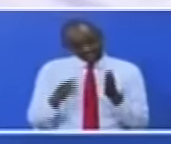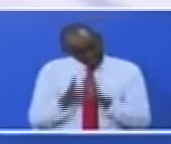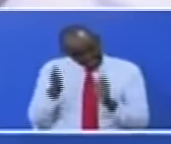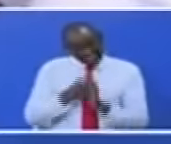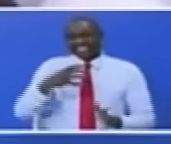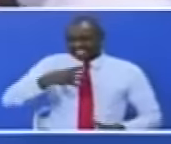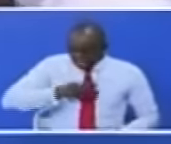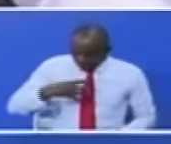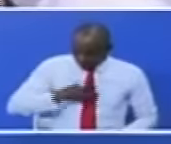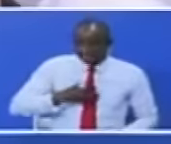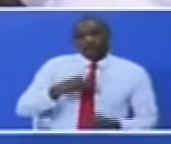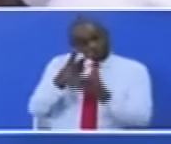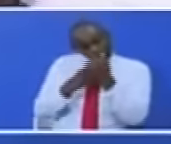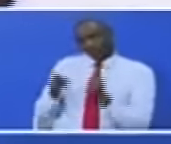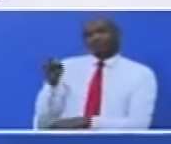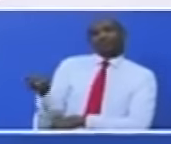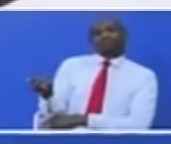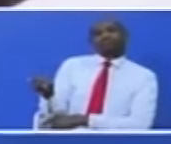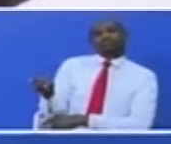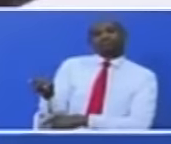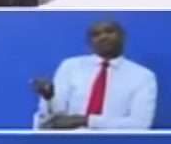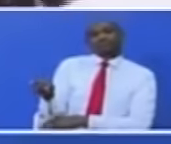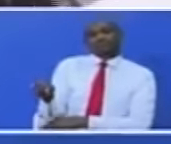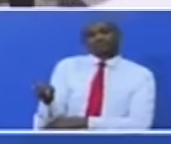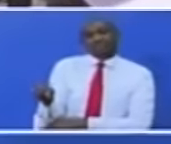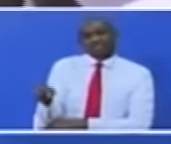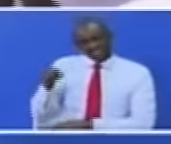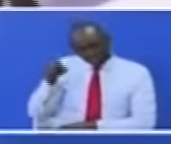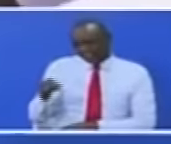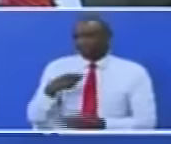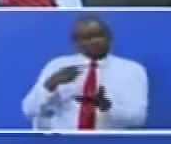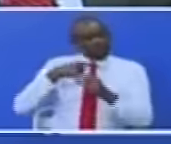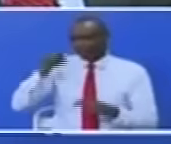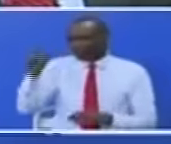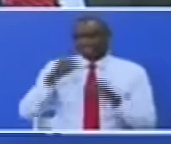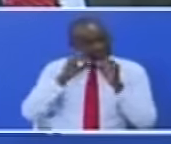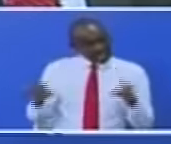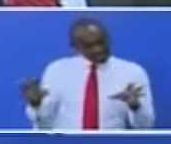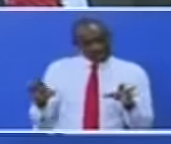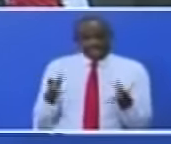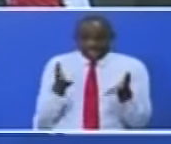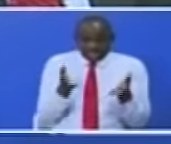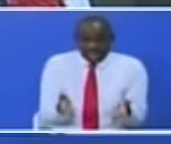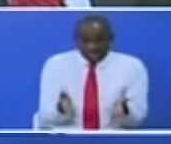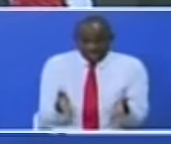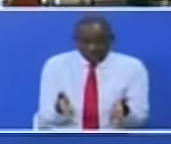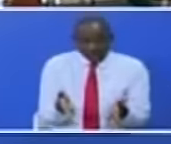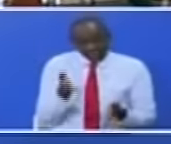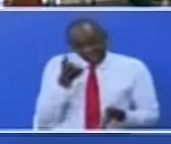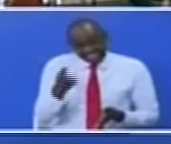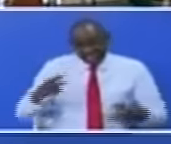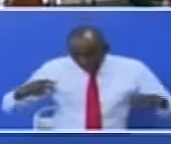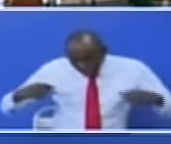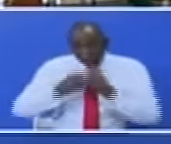for Justices Rawal and Tunoi, should not be subject to mediation. The undercurrents of this standoff